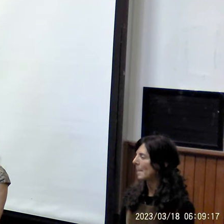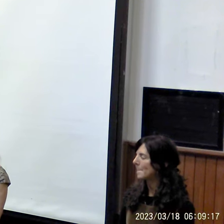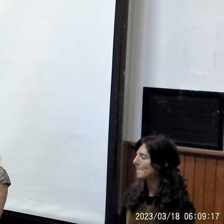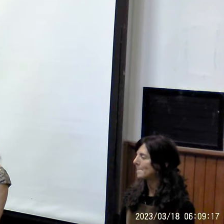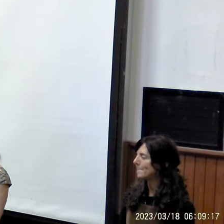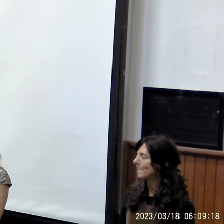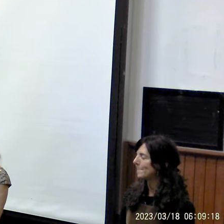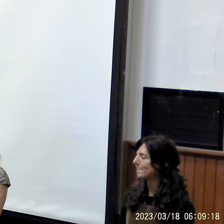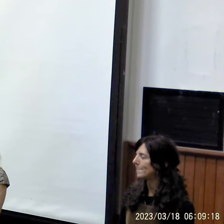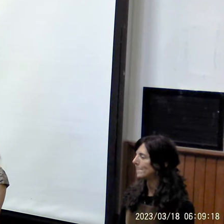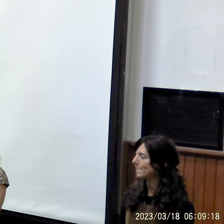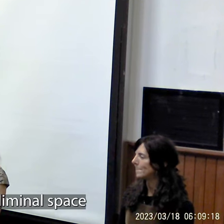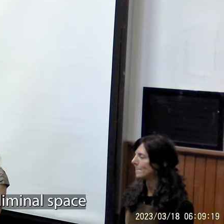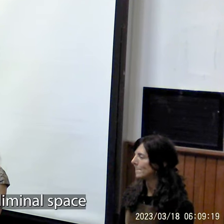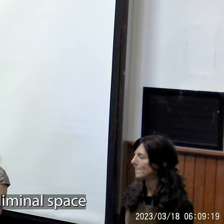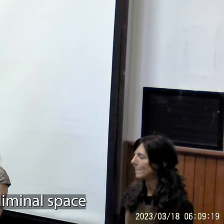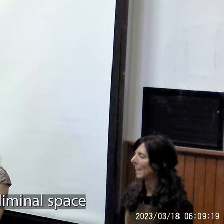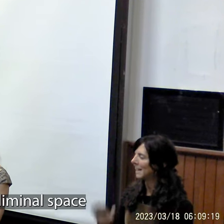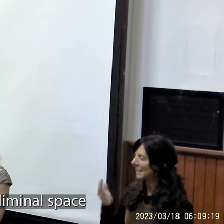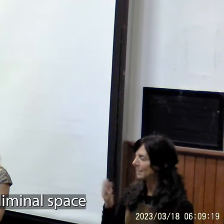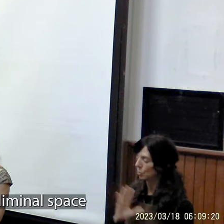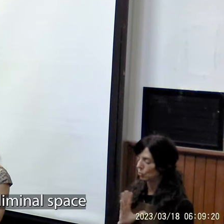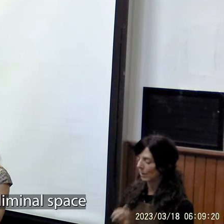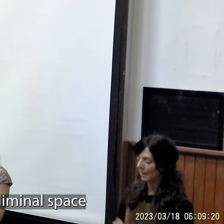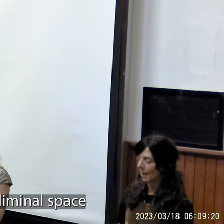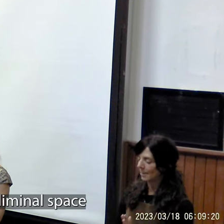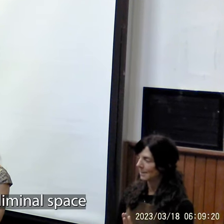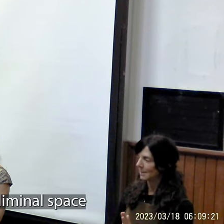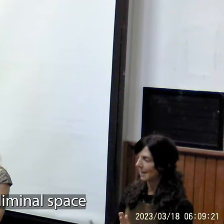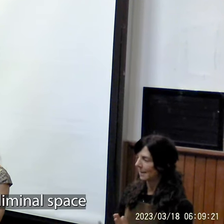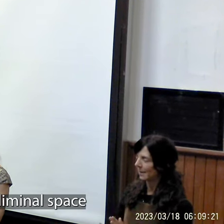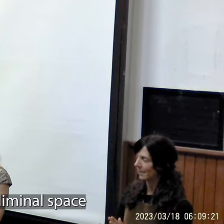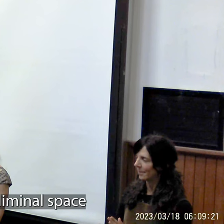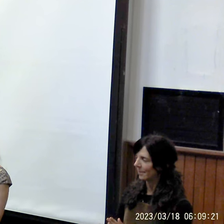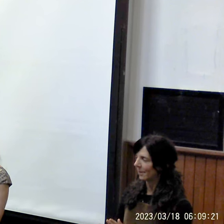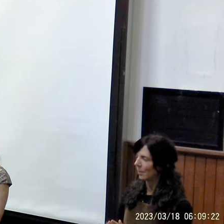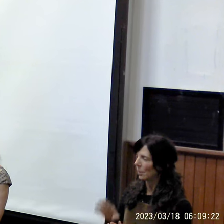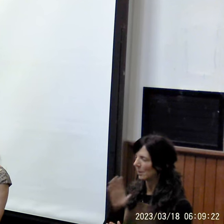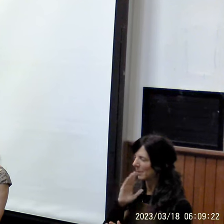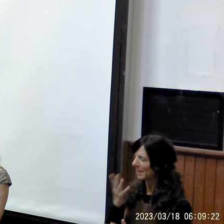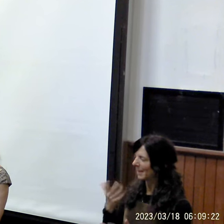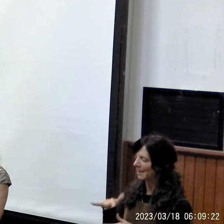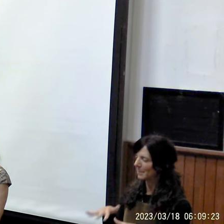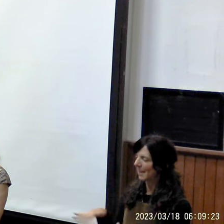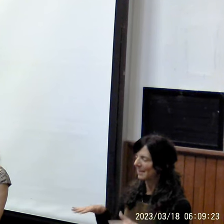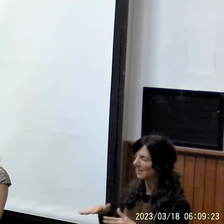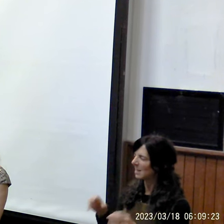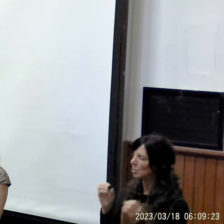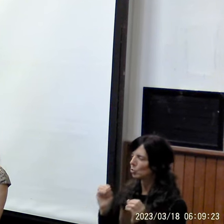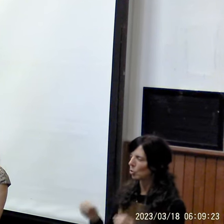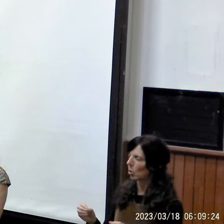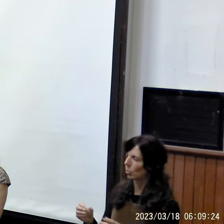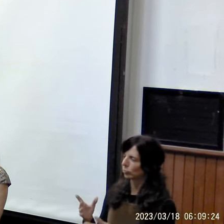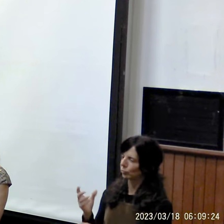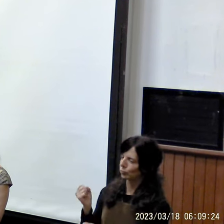It's coming across to me that trans identity is sort of always going to be this liminal space, that there's no solidity